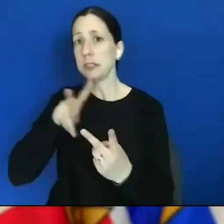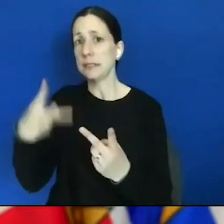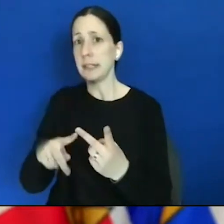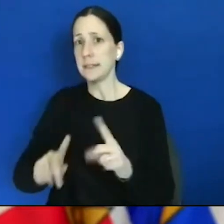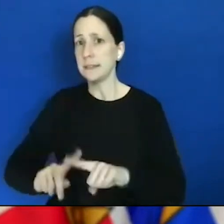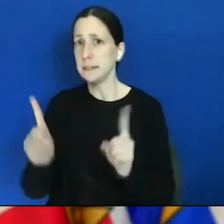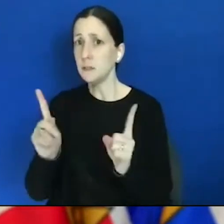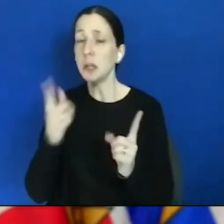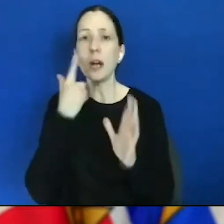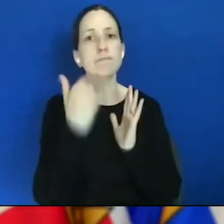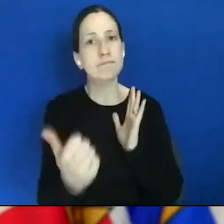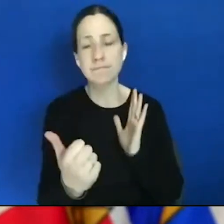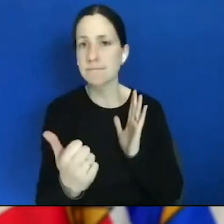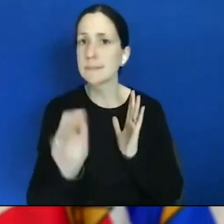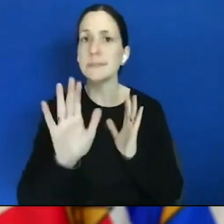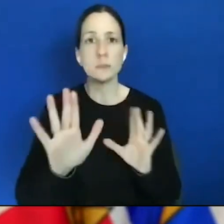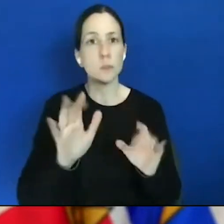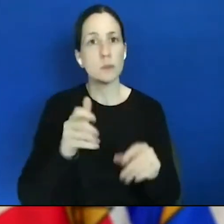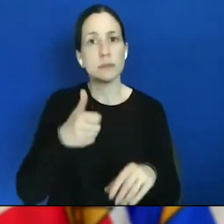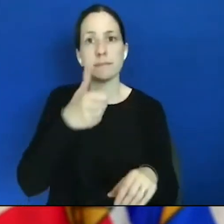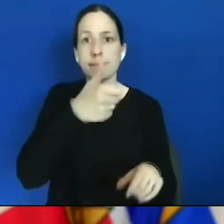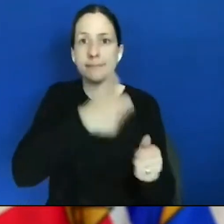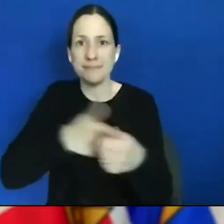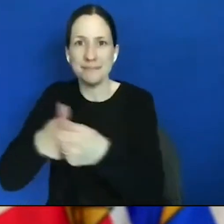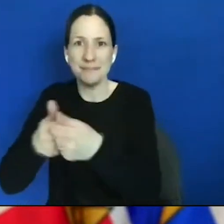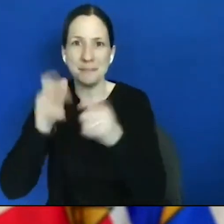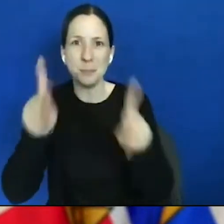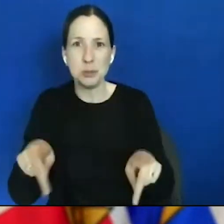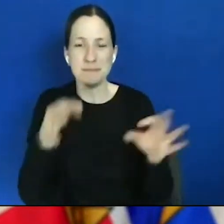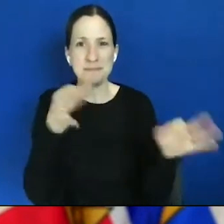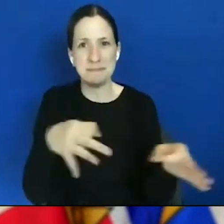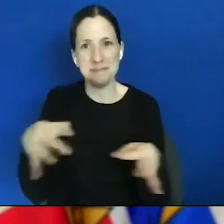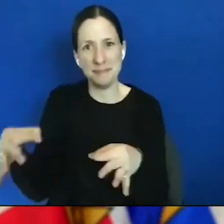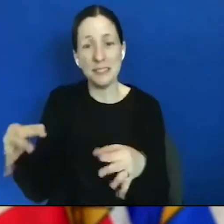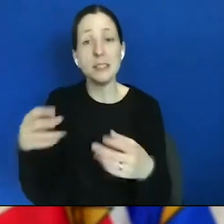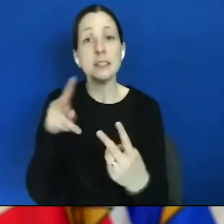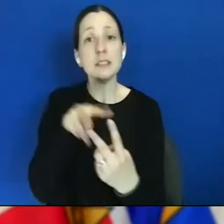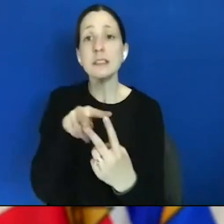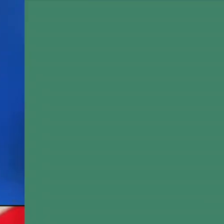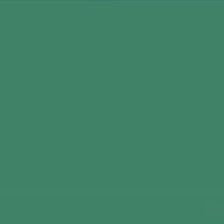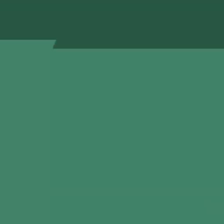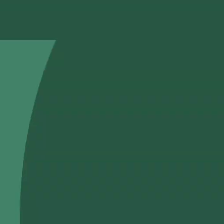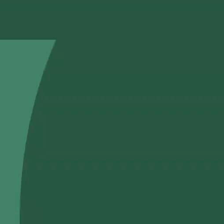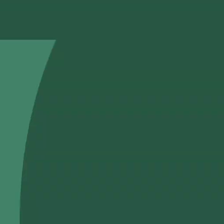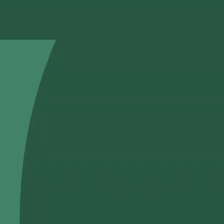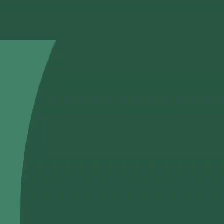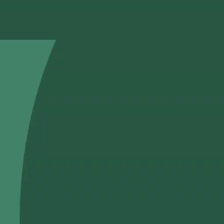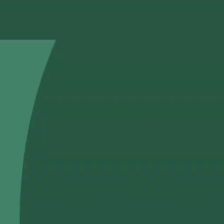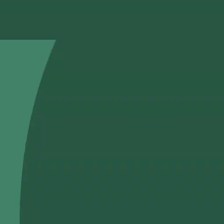So it is a personal choice. Both of these are equally good options.